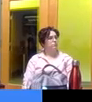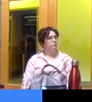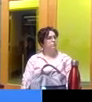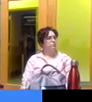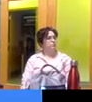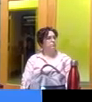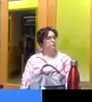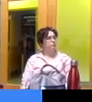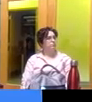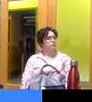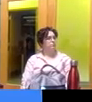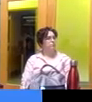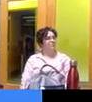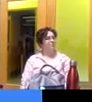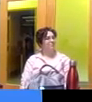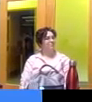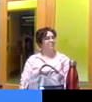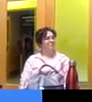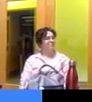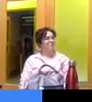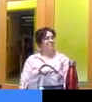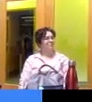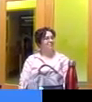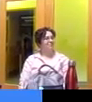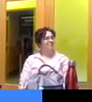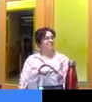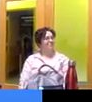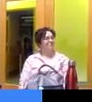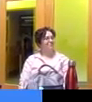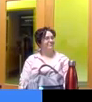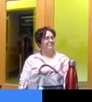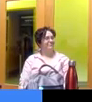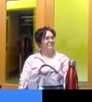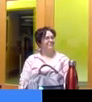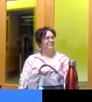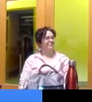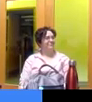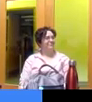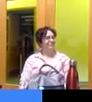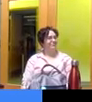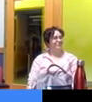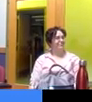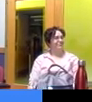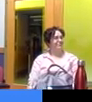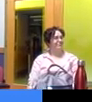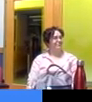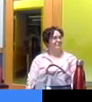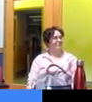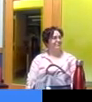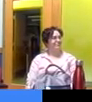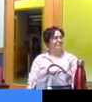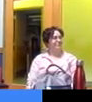So my colleague, Tracy, I told her I would give her a shout out, but she put this slide together for me.